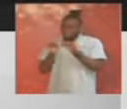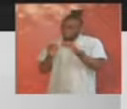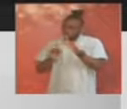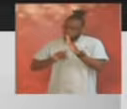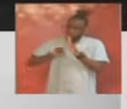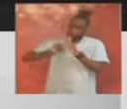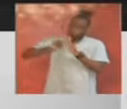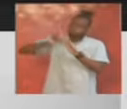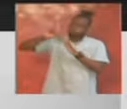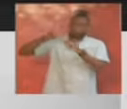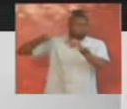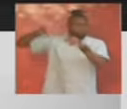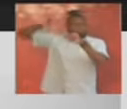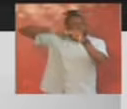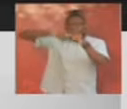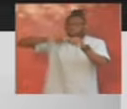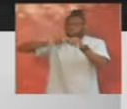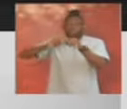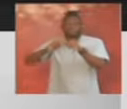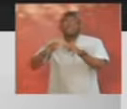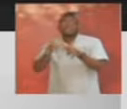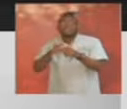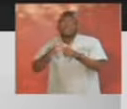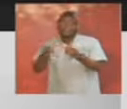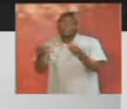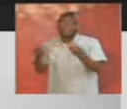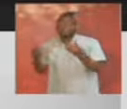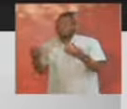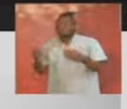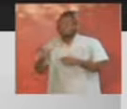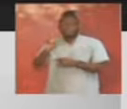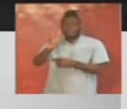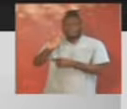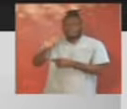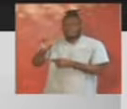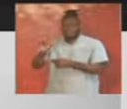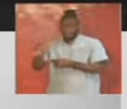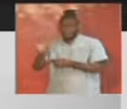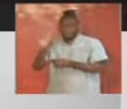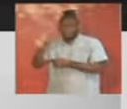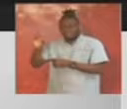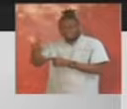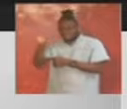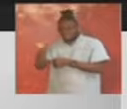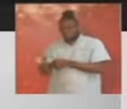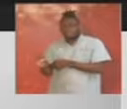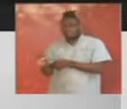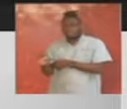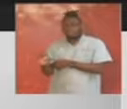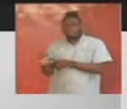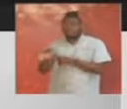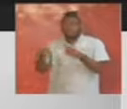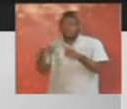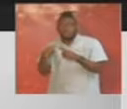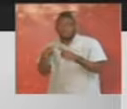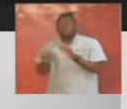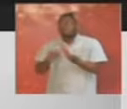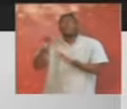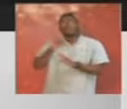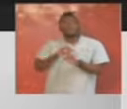recorded overall, with 27.7% of all our cases being recorded in the month of August last